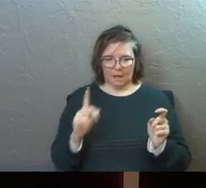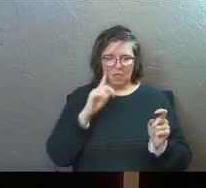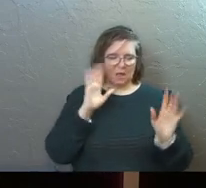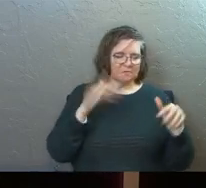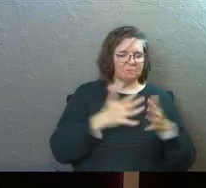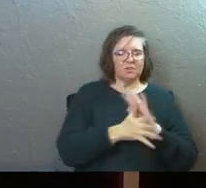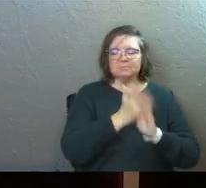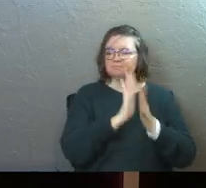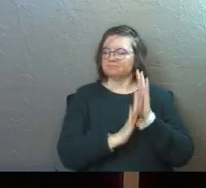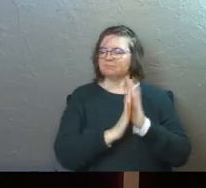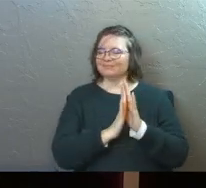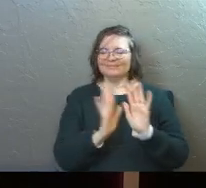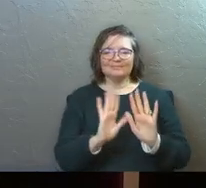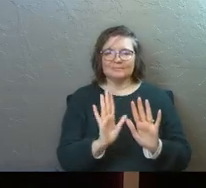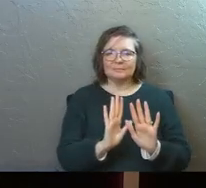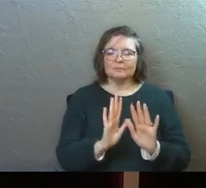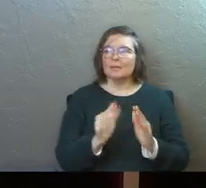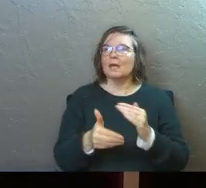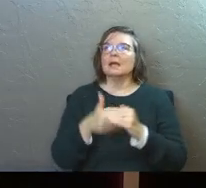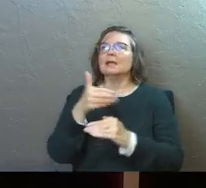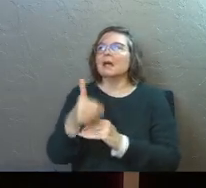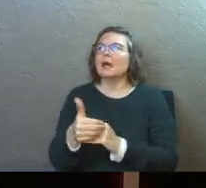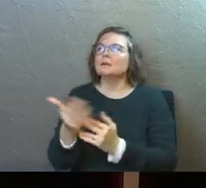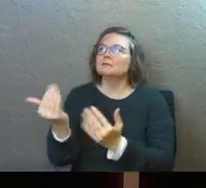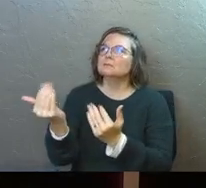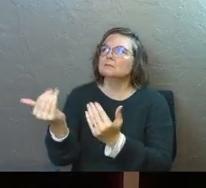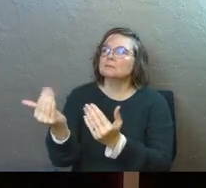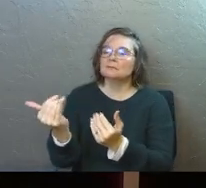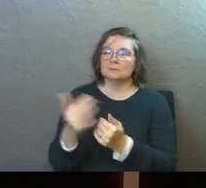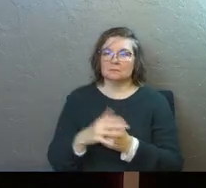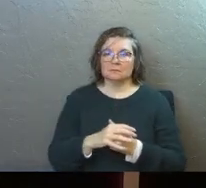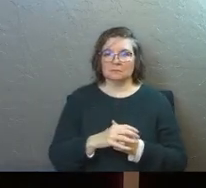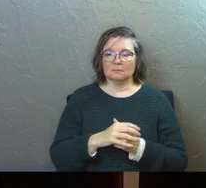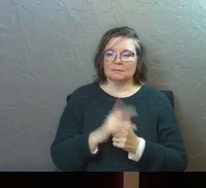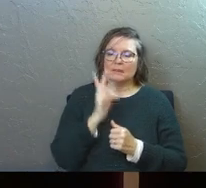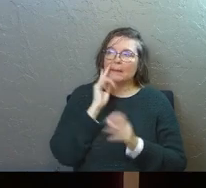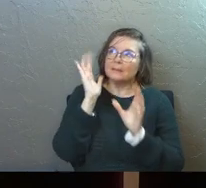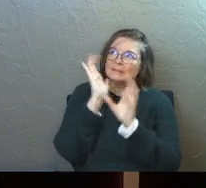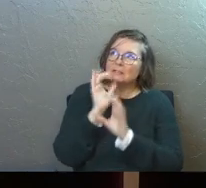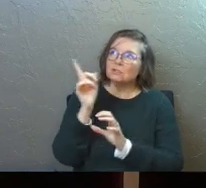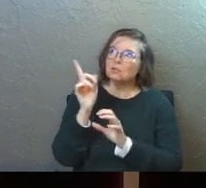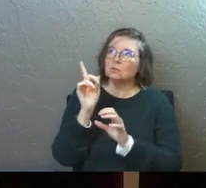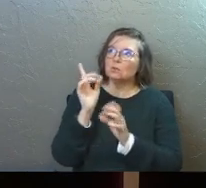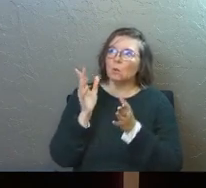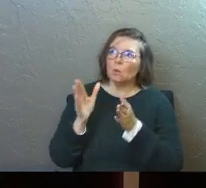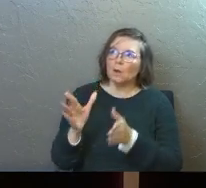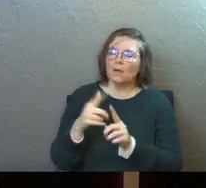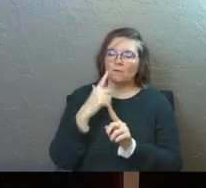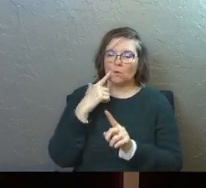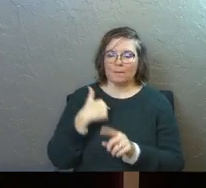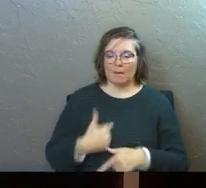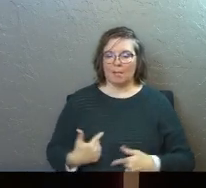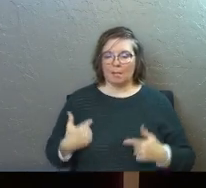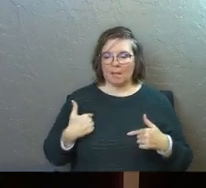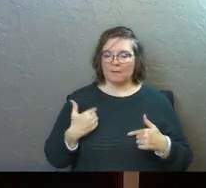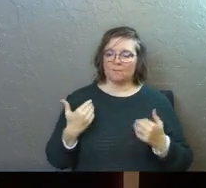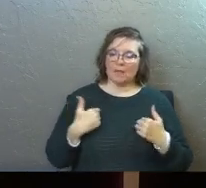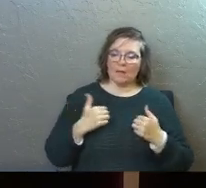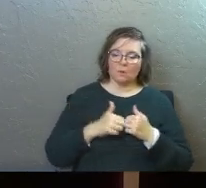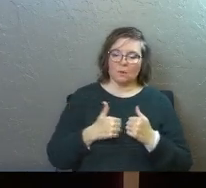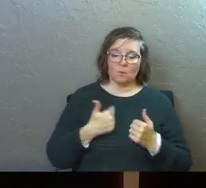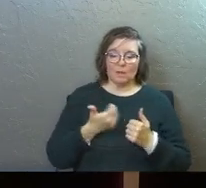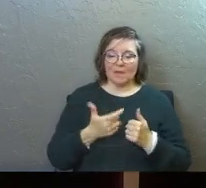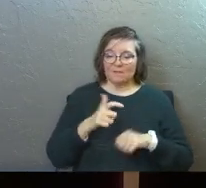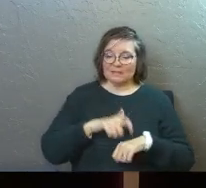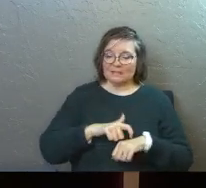pretty good job. Maybe I'll just chill. It's like, what do you have for me next, Lord? Let me seek you, God. Let me seek your way for my life. What do you have with me?